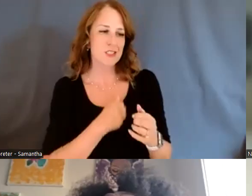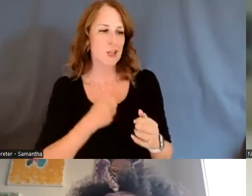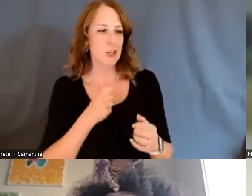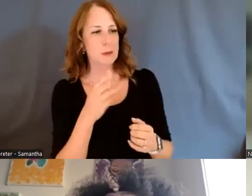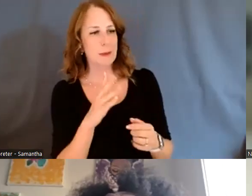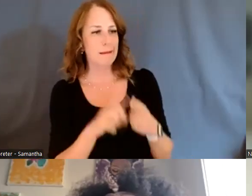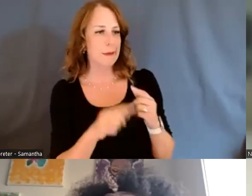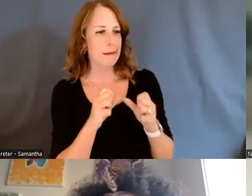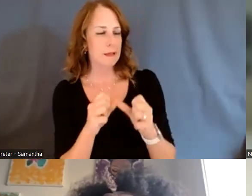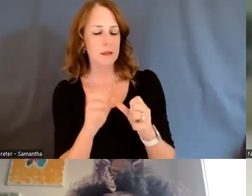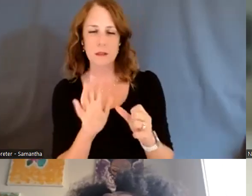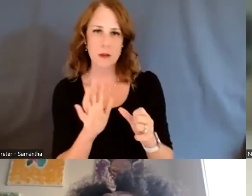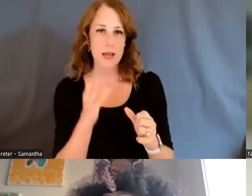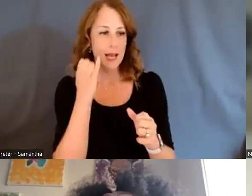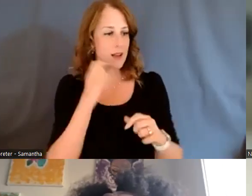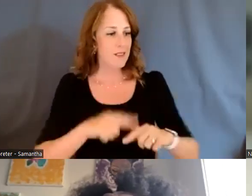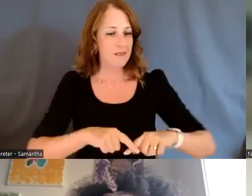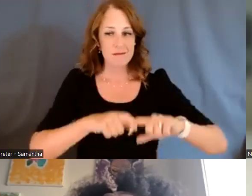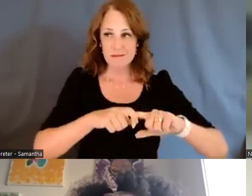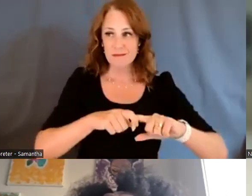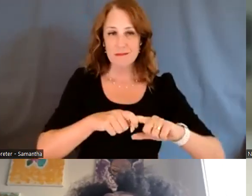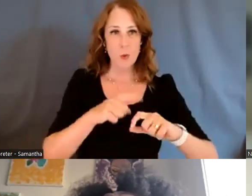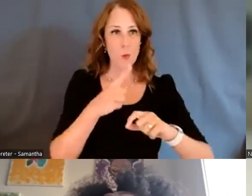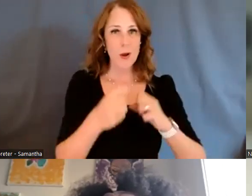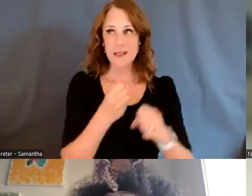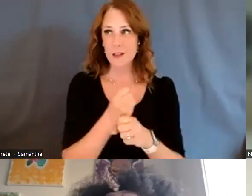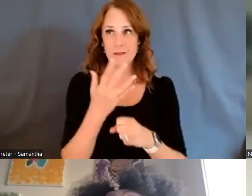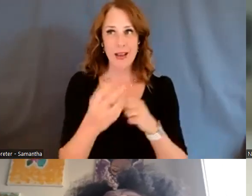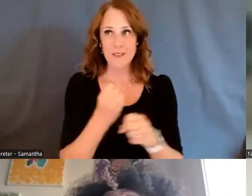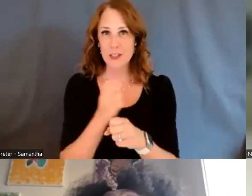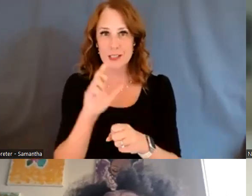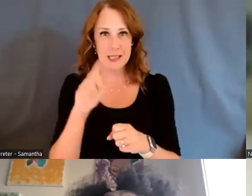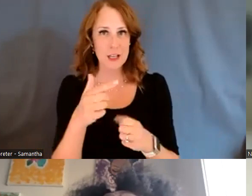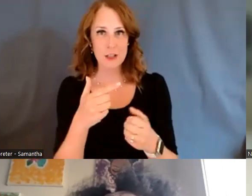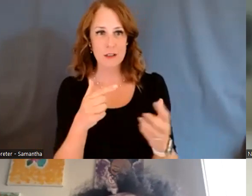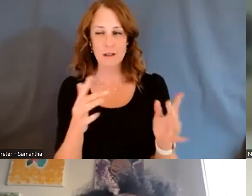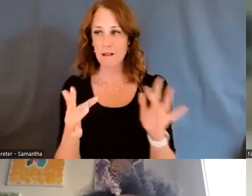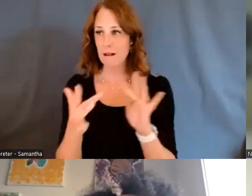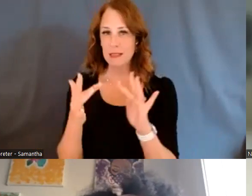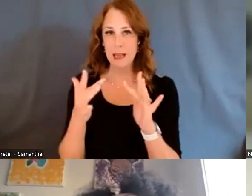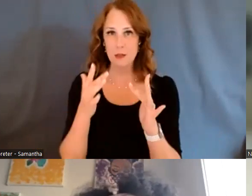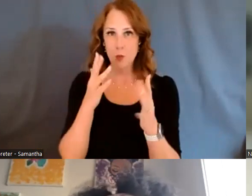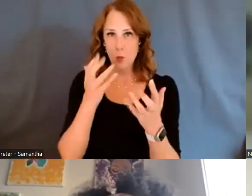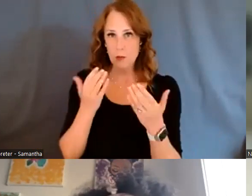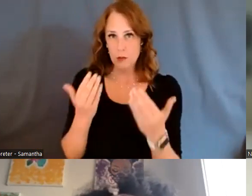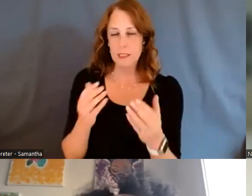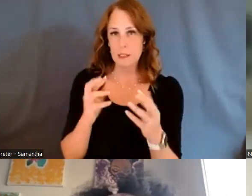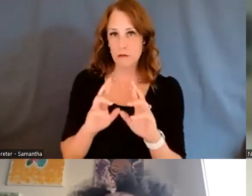stop and they contact us, a year later, 5 years later, we pick up right where we left off and continue on.